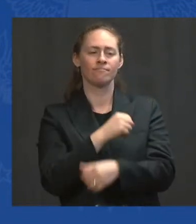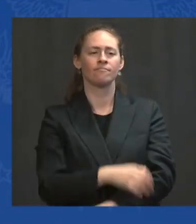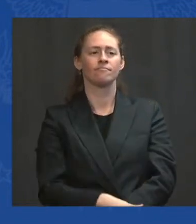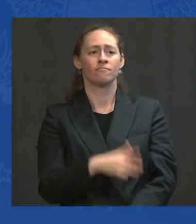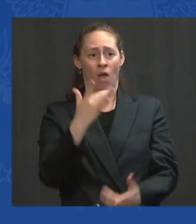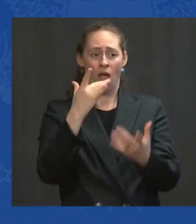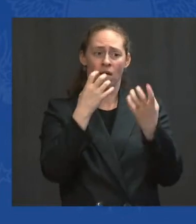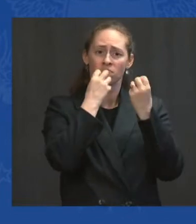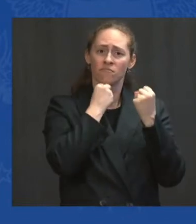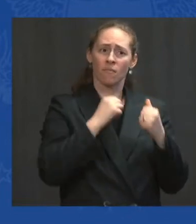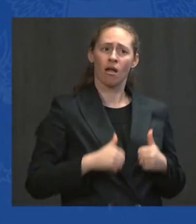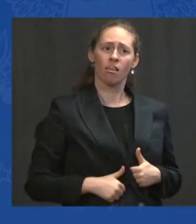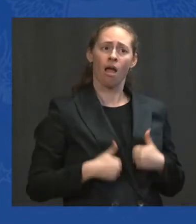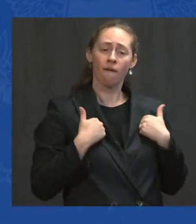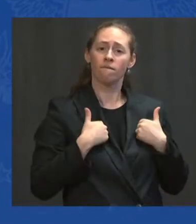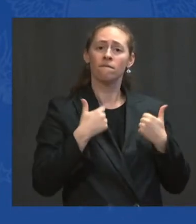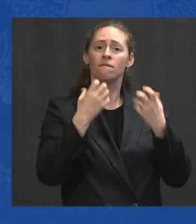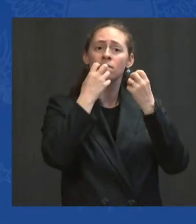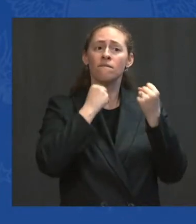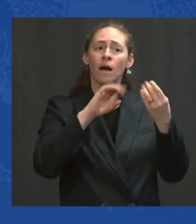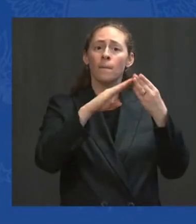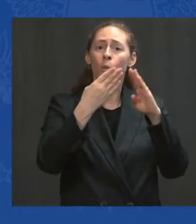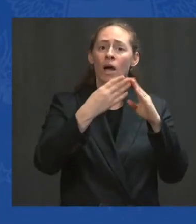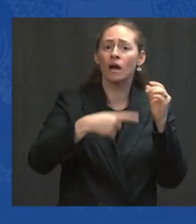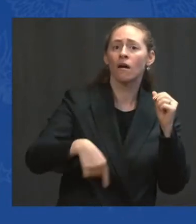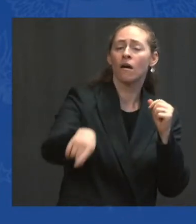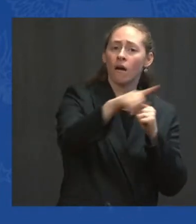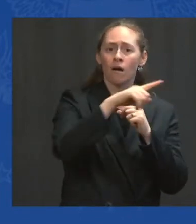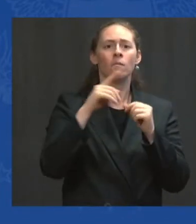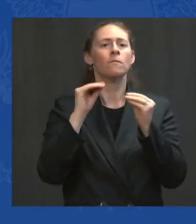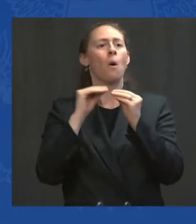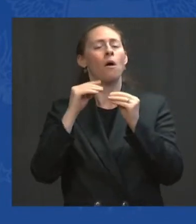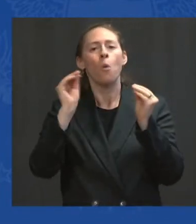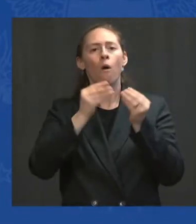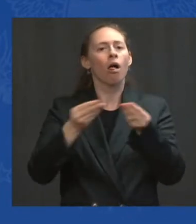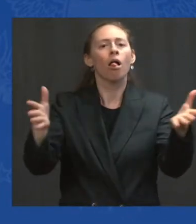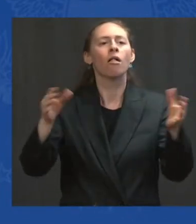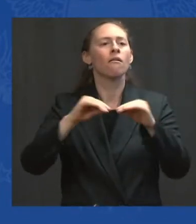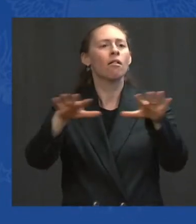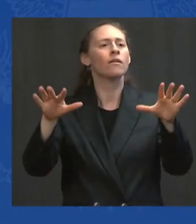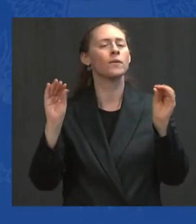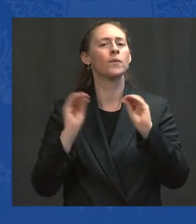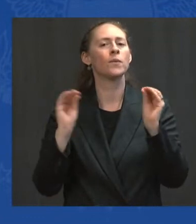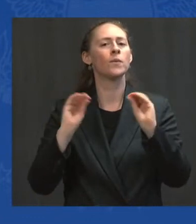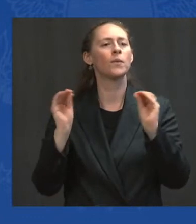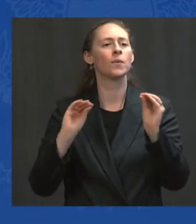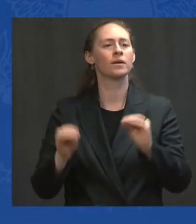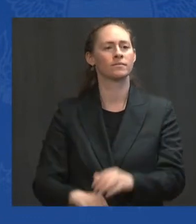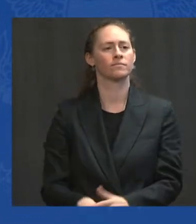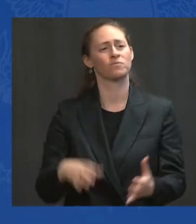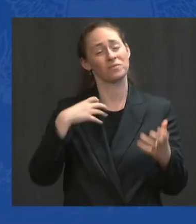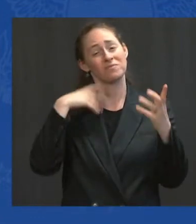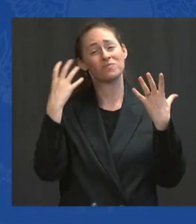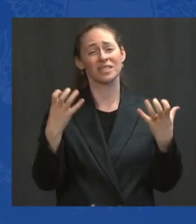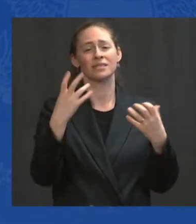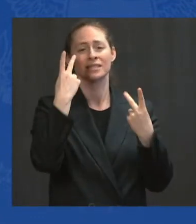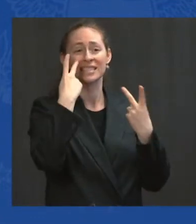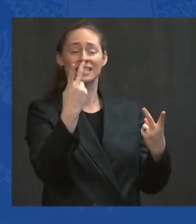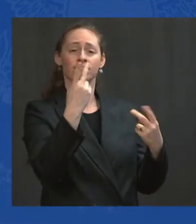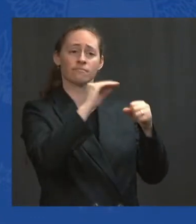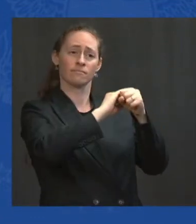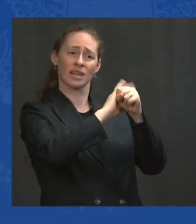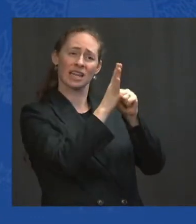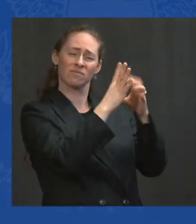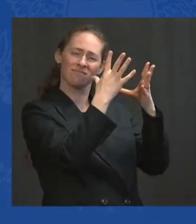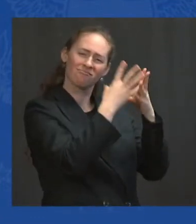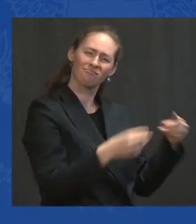protected, another community that is safer, and another step toward putting this pandemic behind us that has sadly